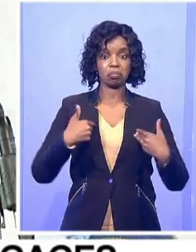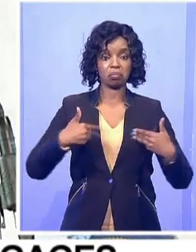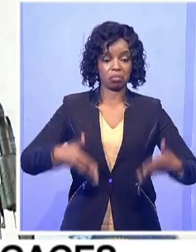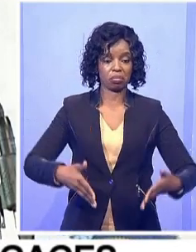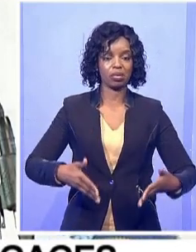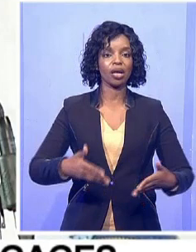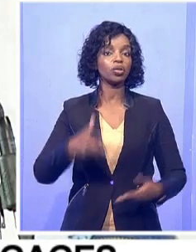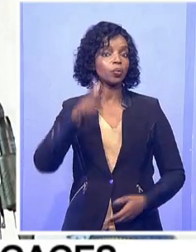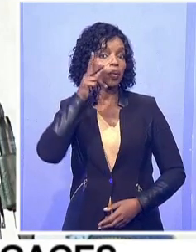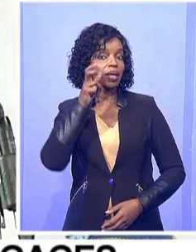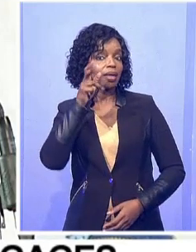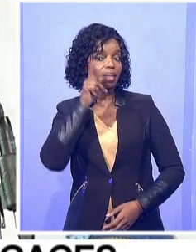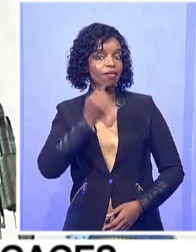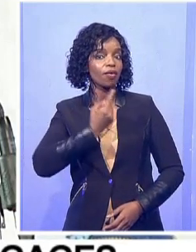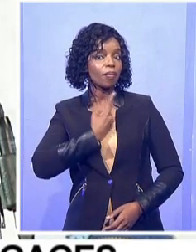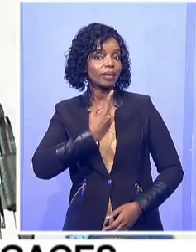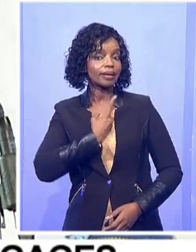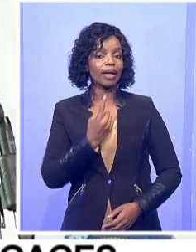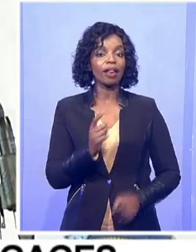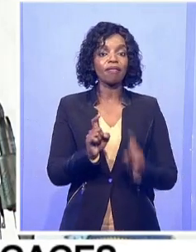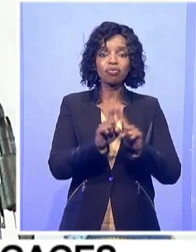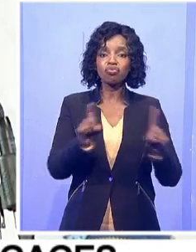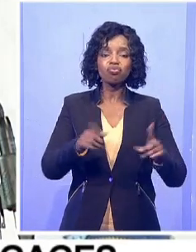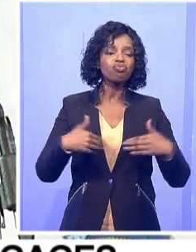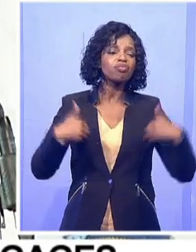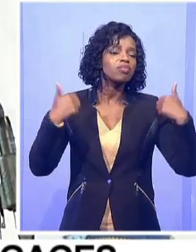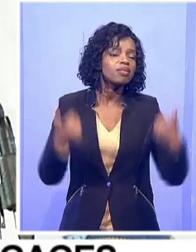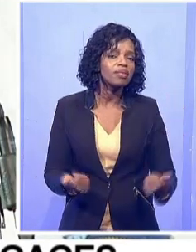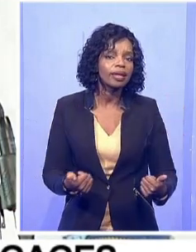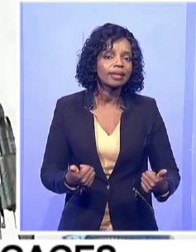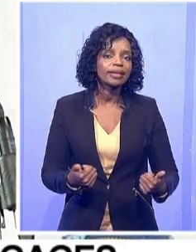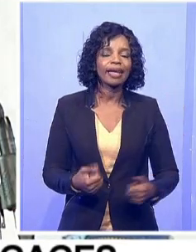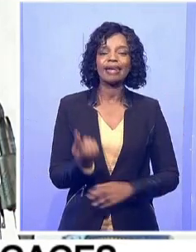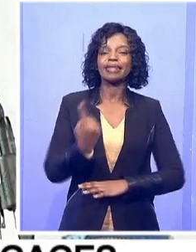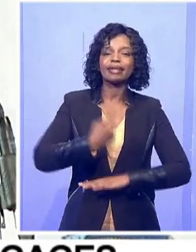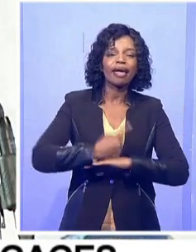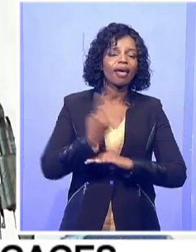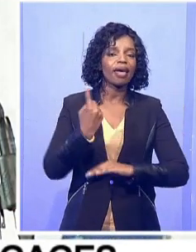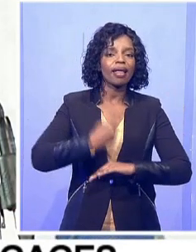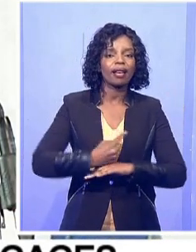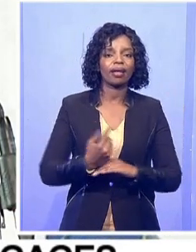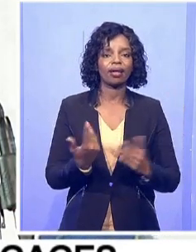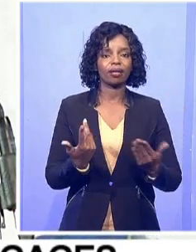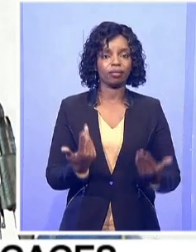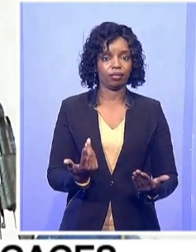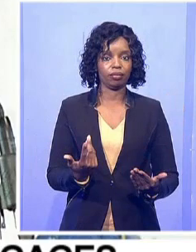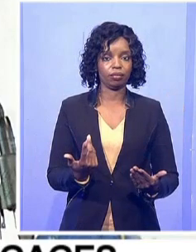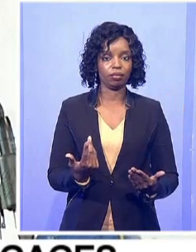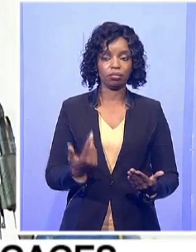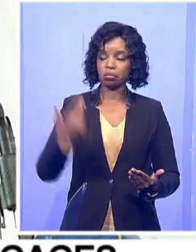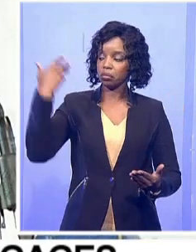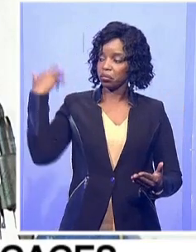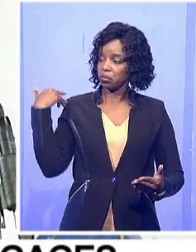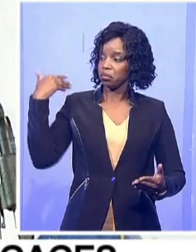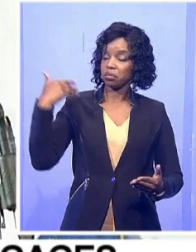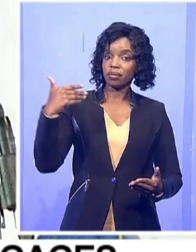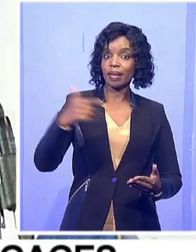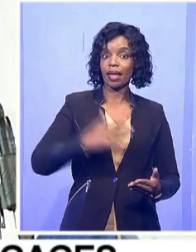how you are doing on a daily basis. I want you to